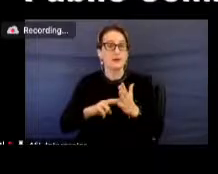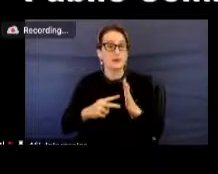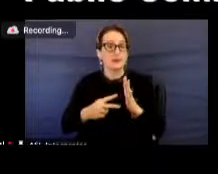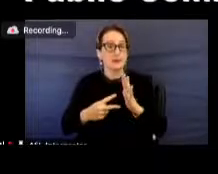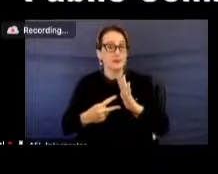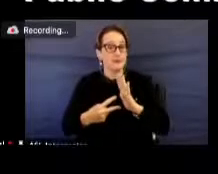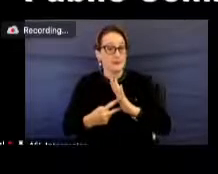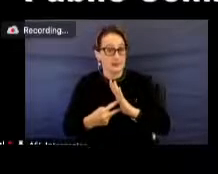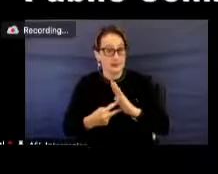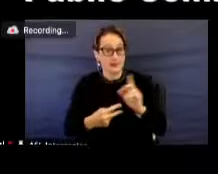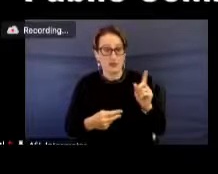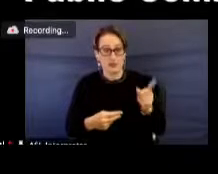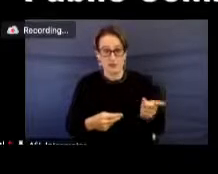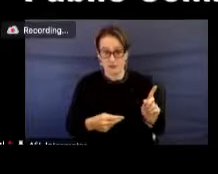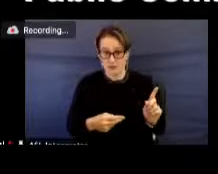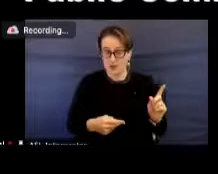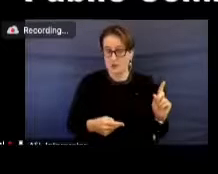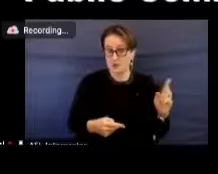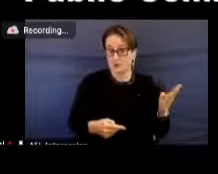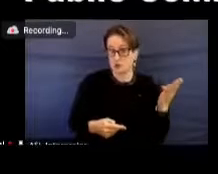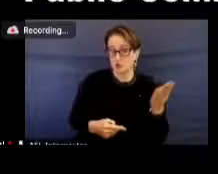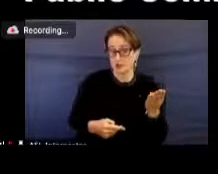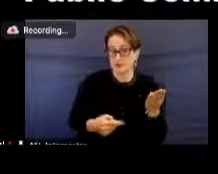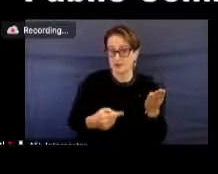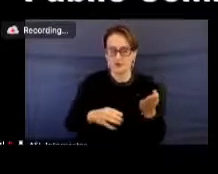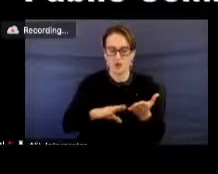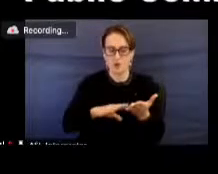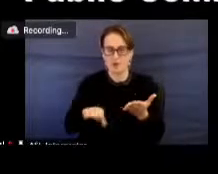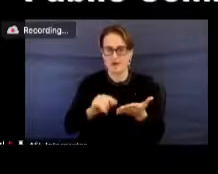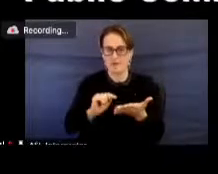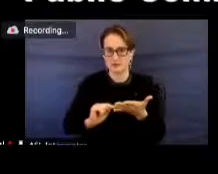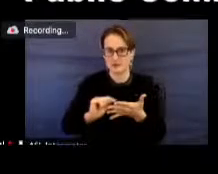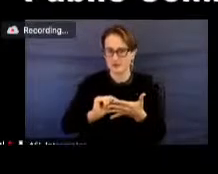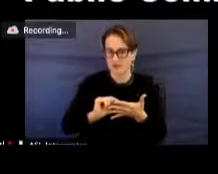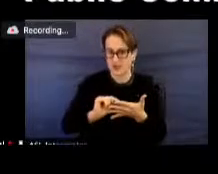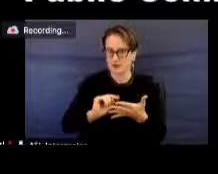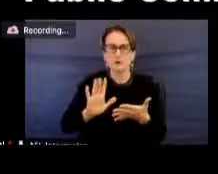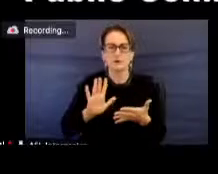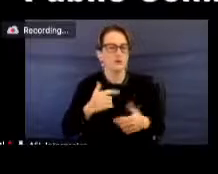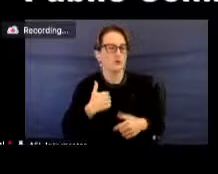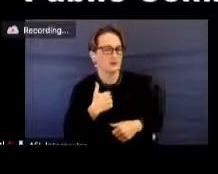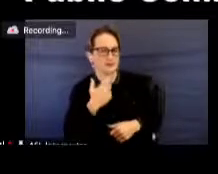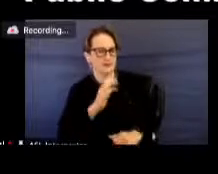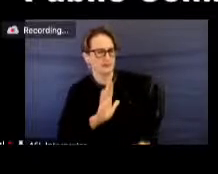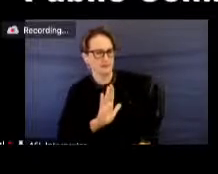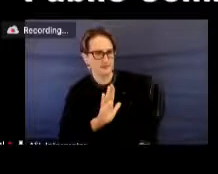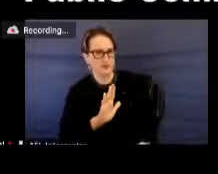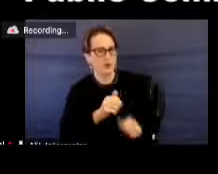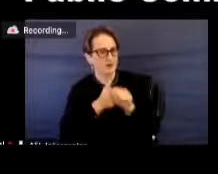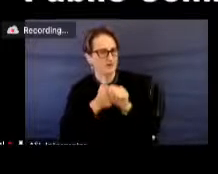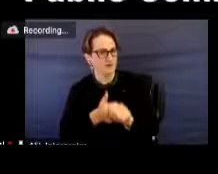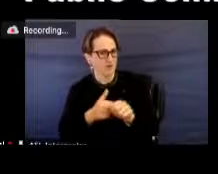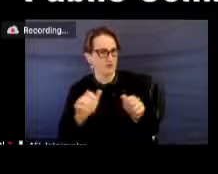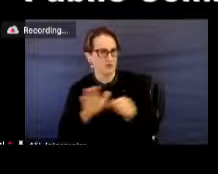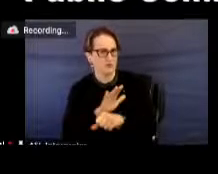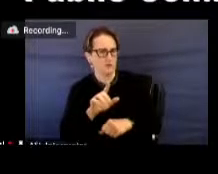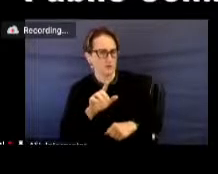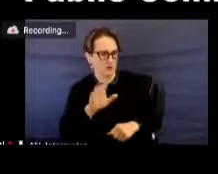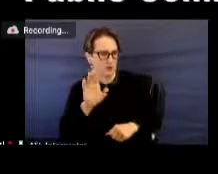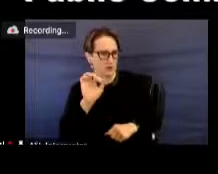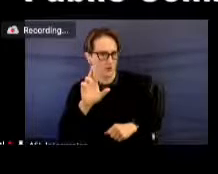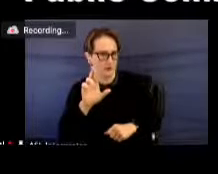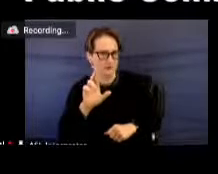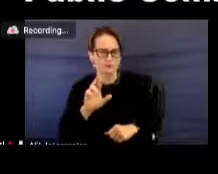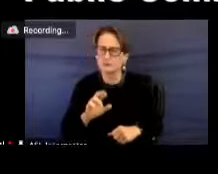had suggested a possibility of waiving some of that, but then we are countering, no, we're going to stick to the. I don't know that they